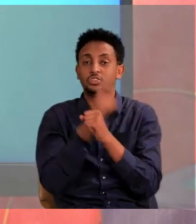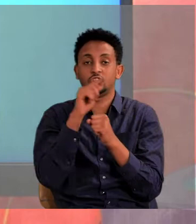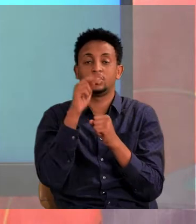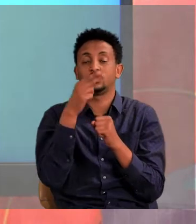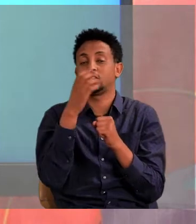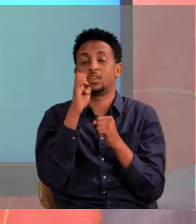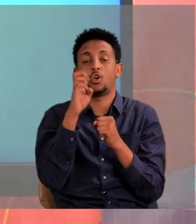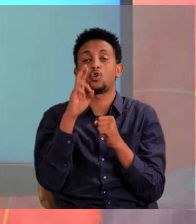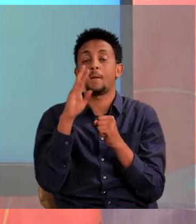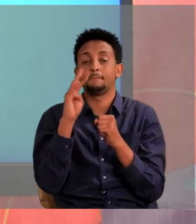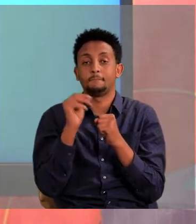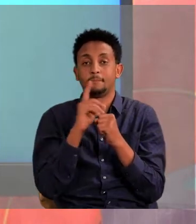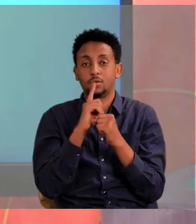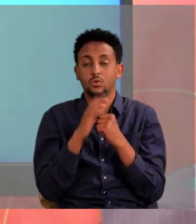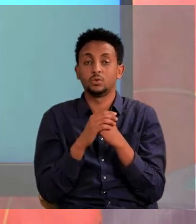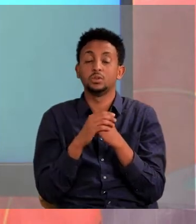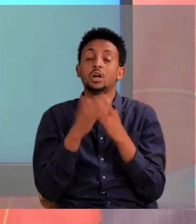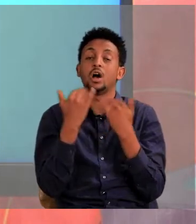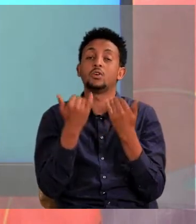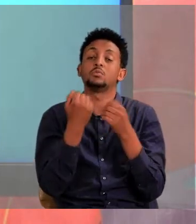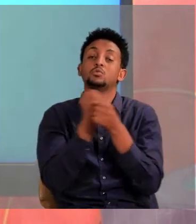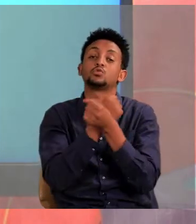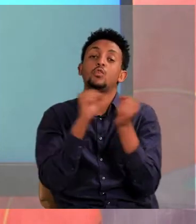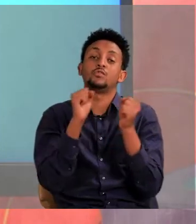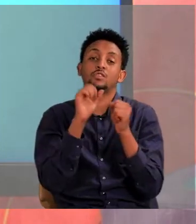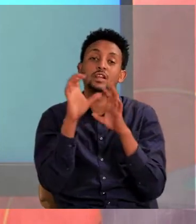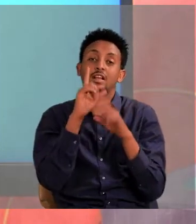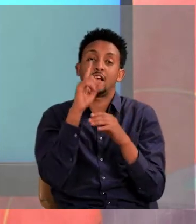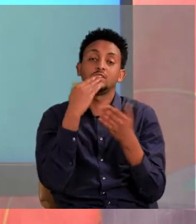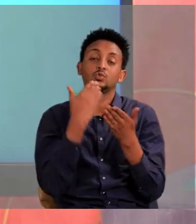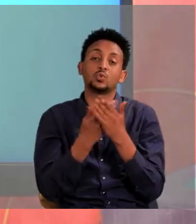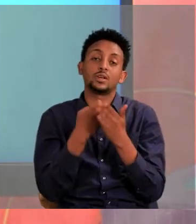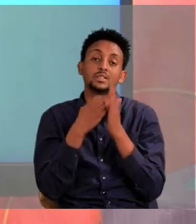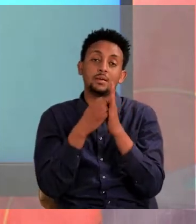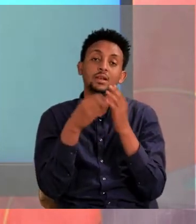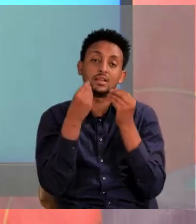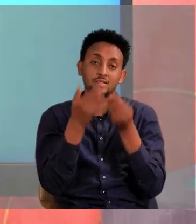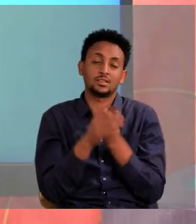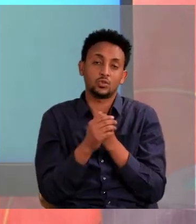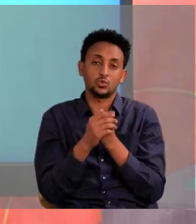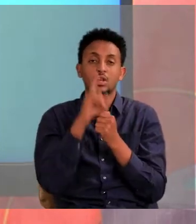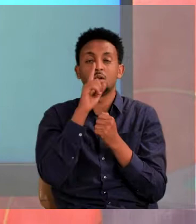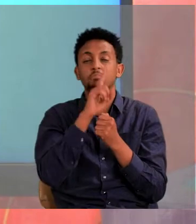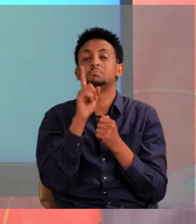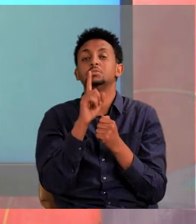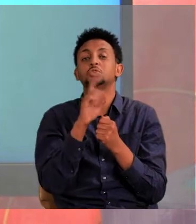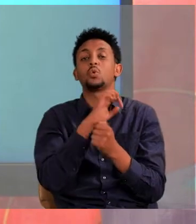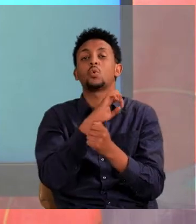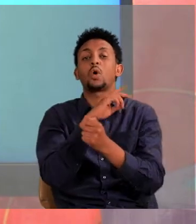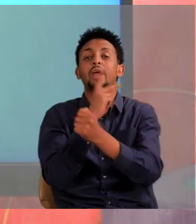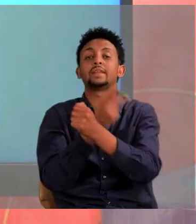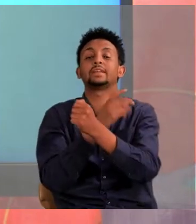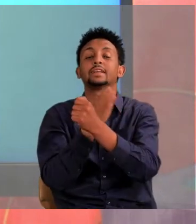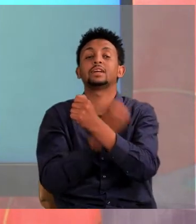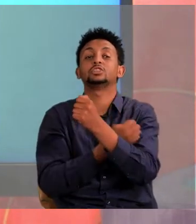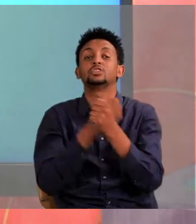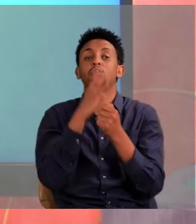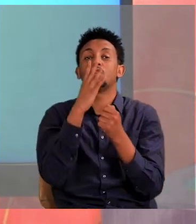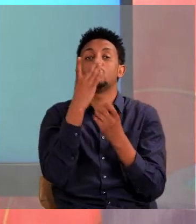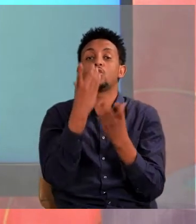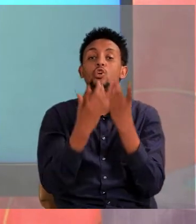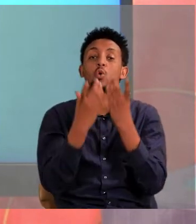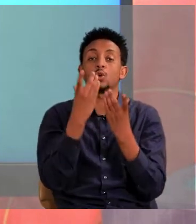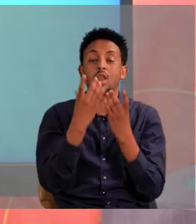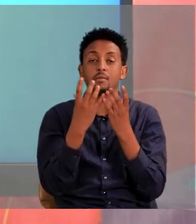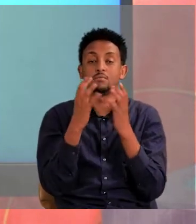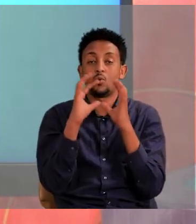theorem. Let's try to solve one good example. What is the kinetic energy possessed by 4 kilogram